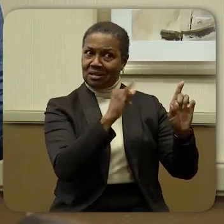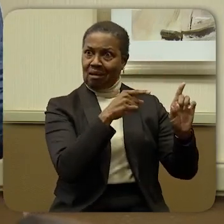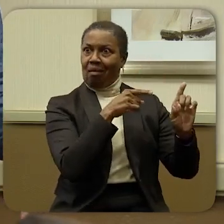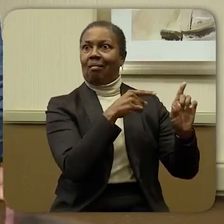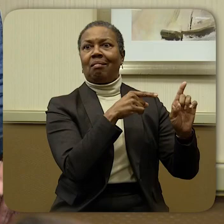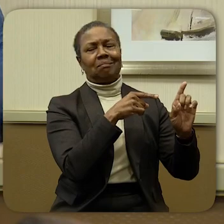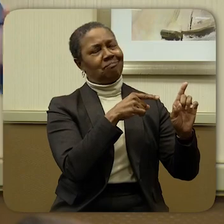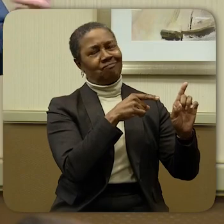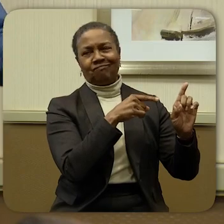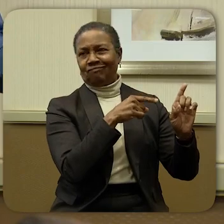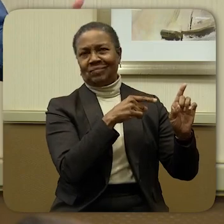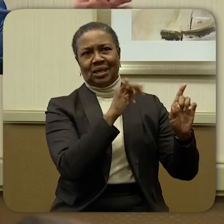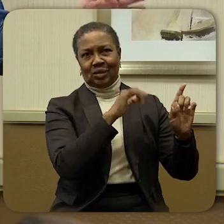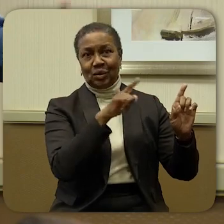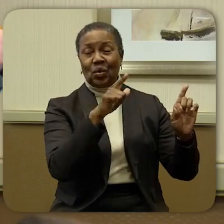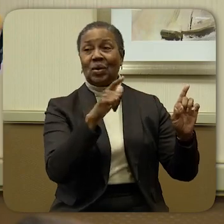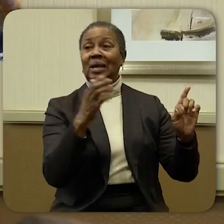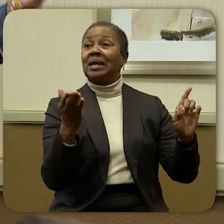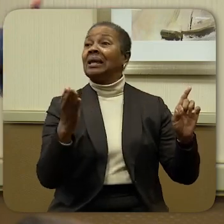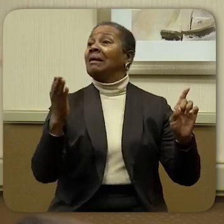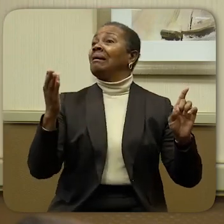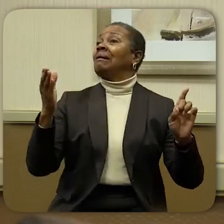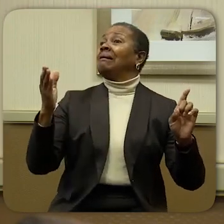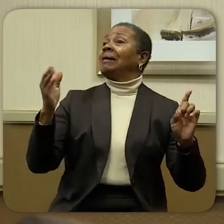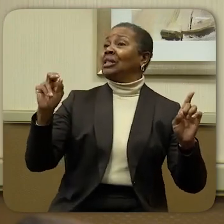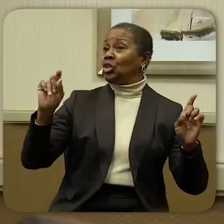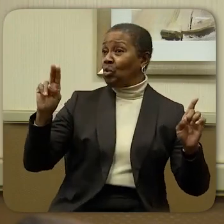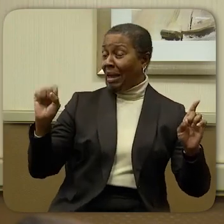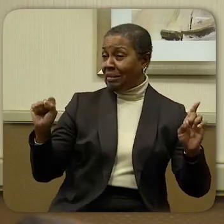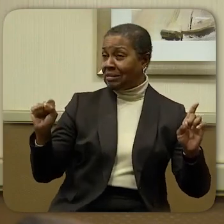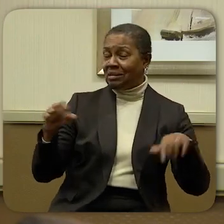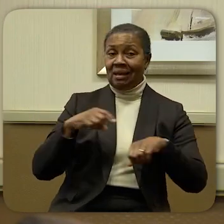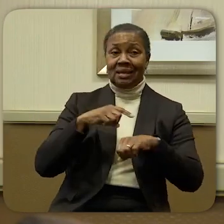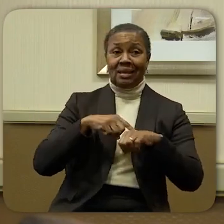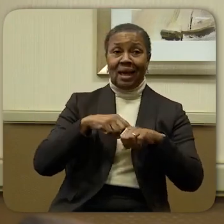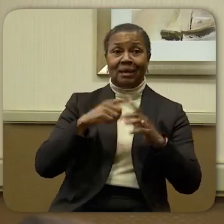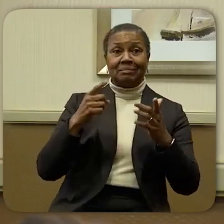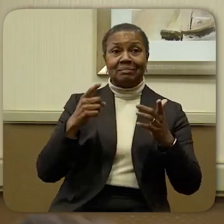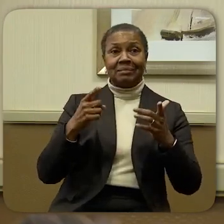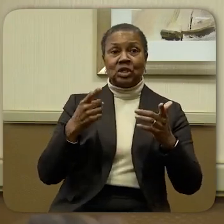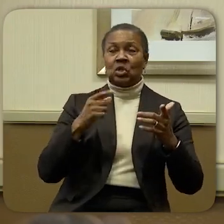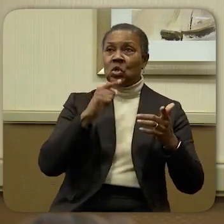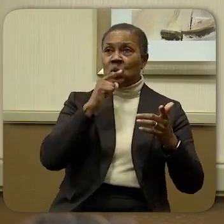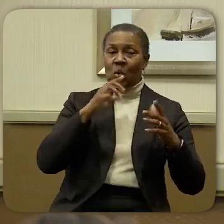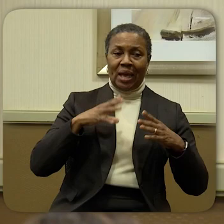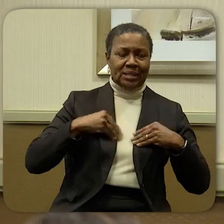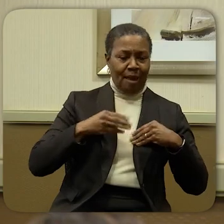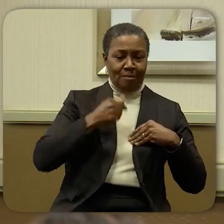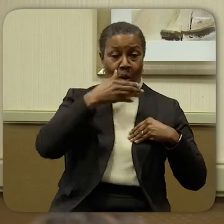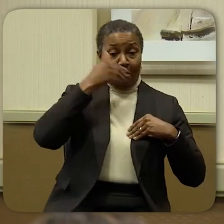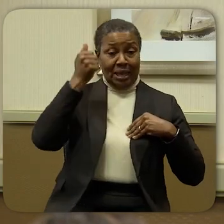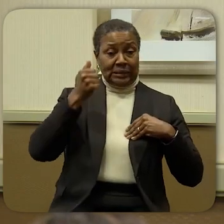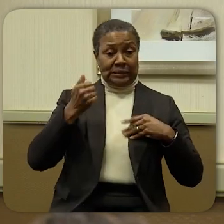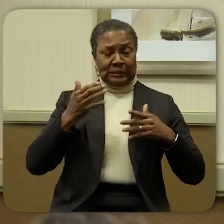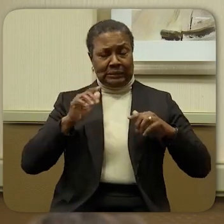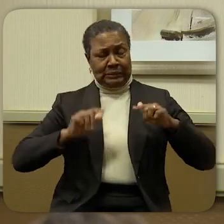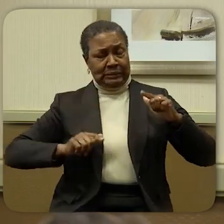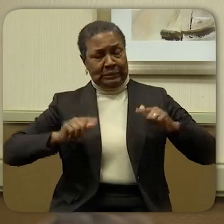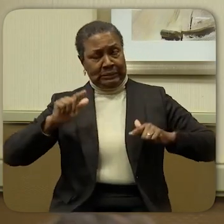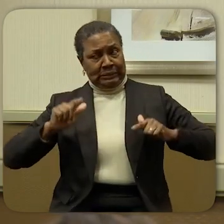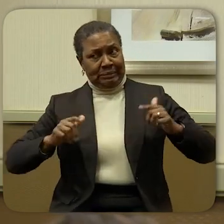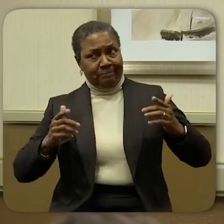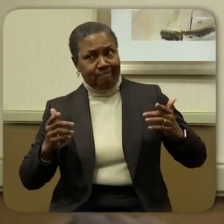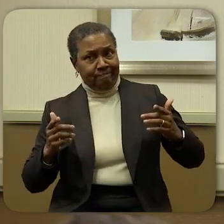existing in Illinois, in the US, in a time where there's varying degrees of acceptance. So I always,